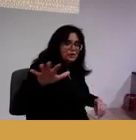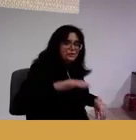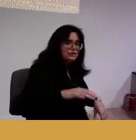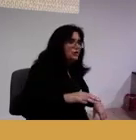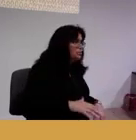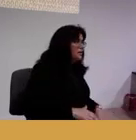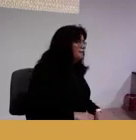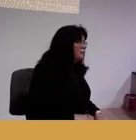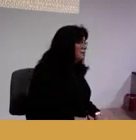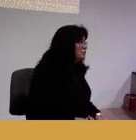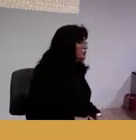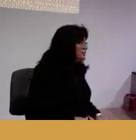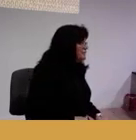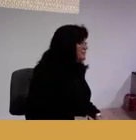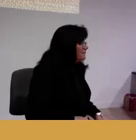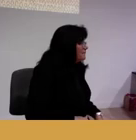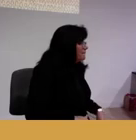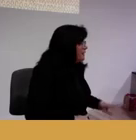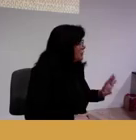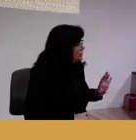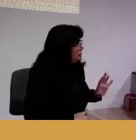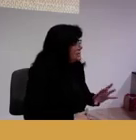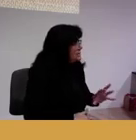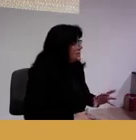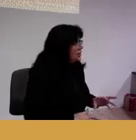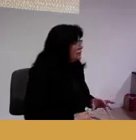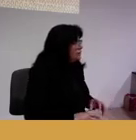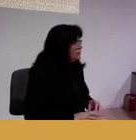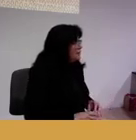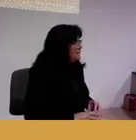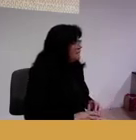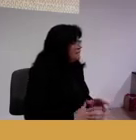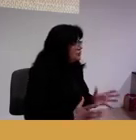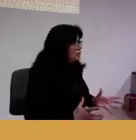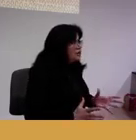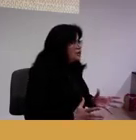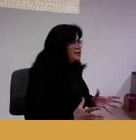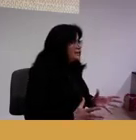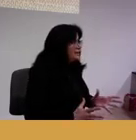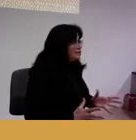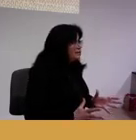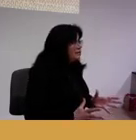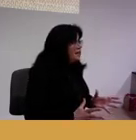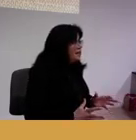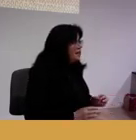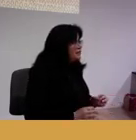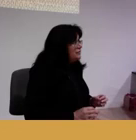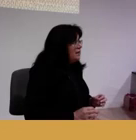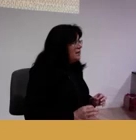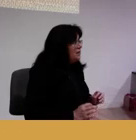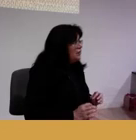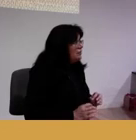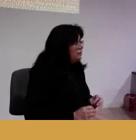mean, in terms of this complicated relationship, that we're going to need to get over the siloing